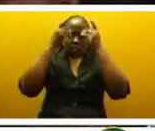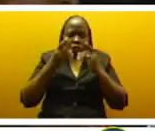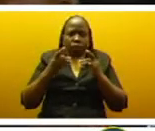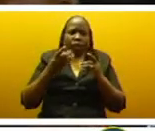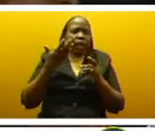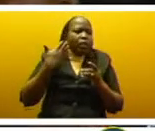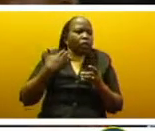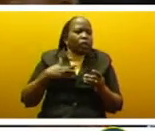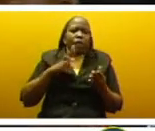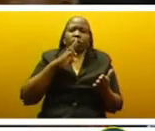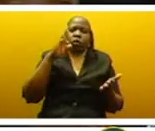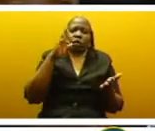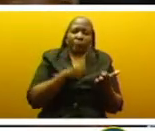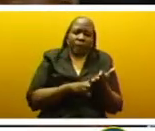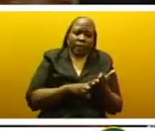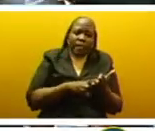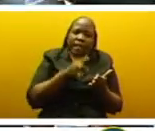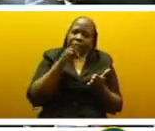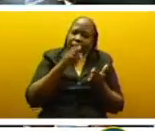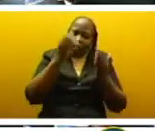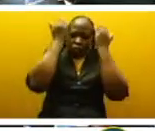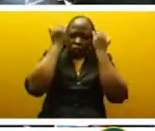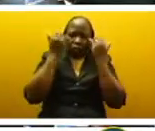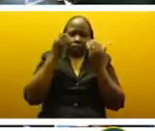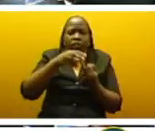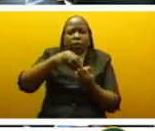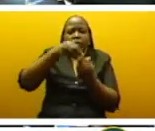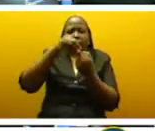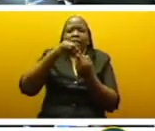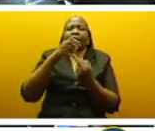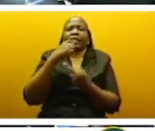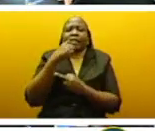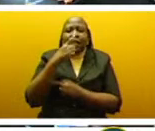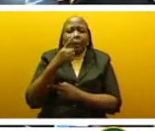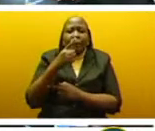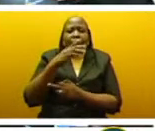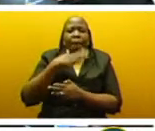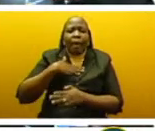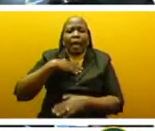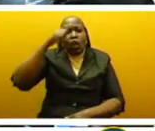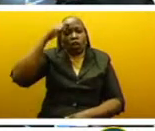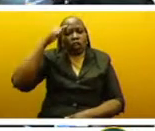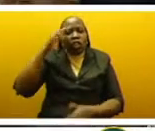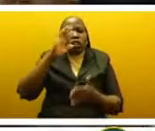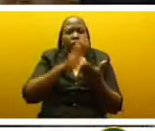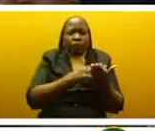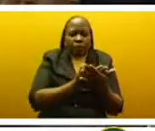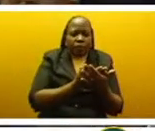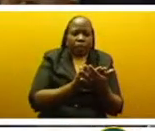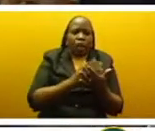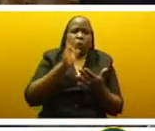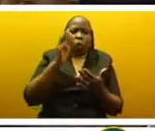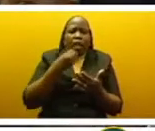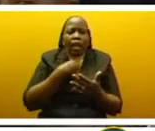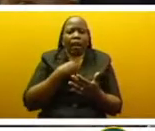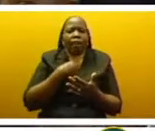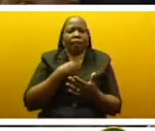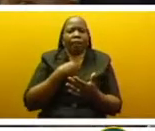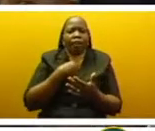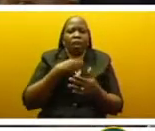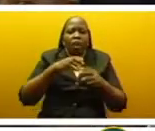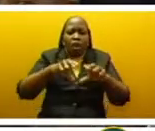but this court specifically said, it is in my original submissions, we fault the appellant, who was